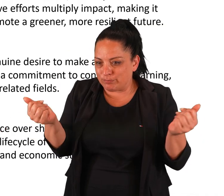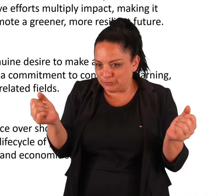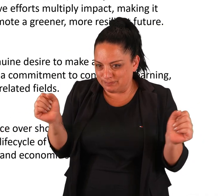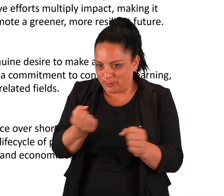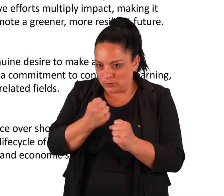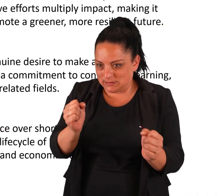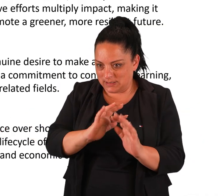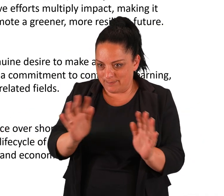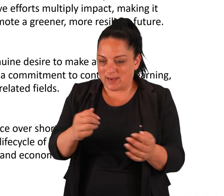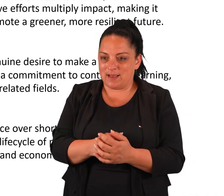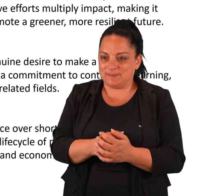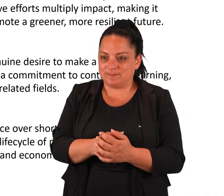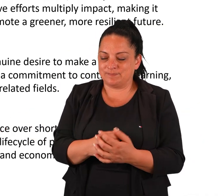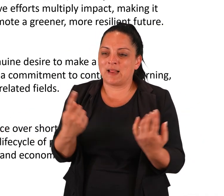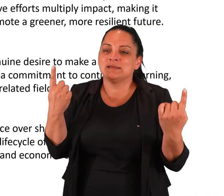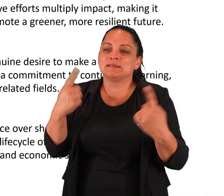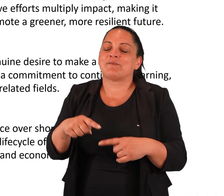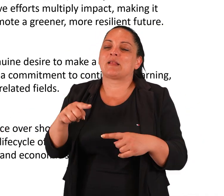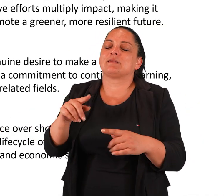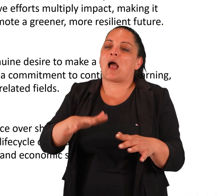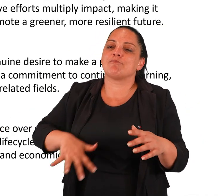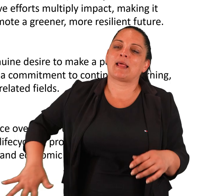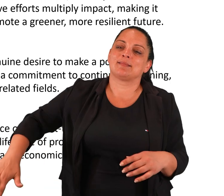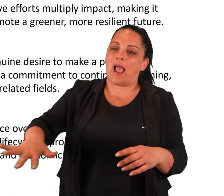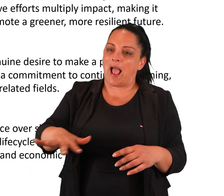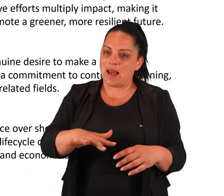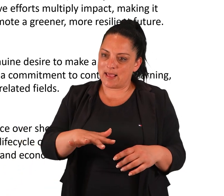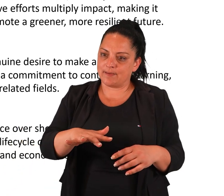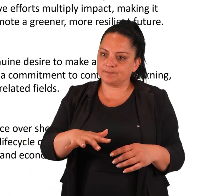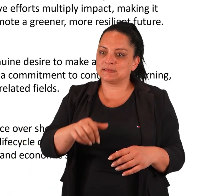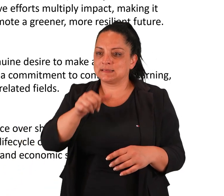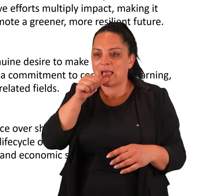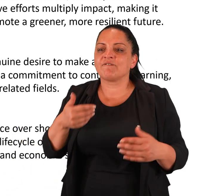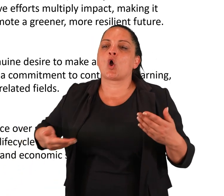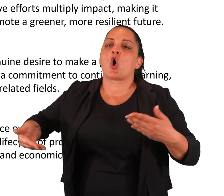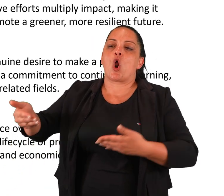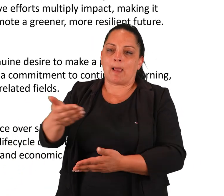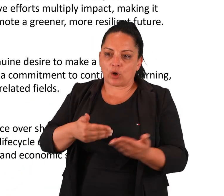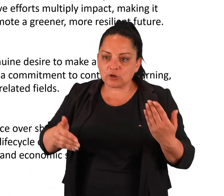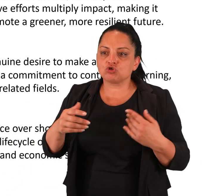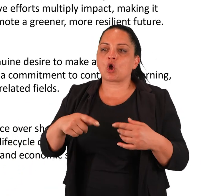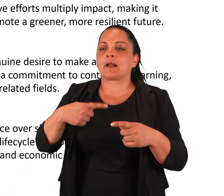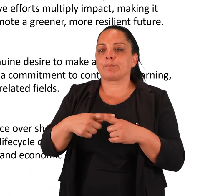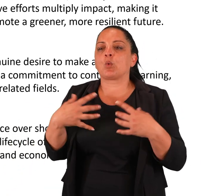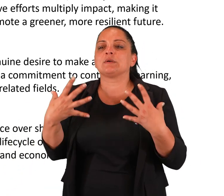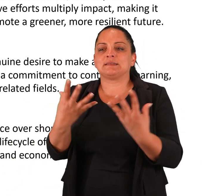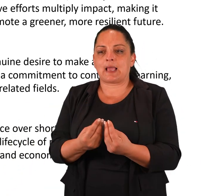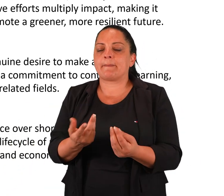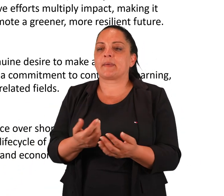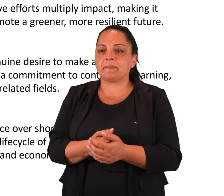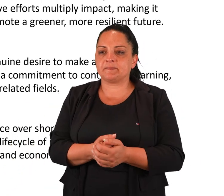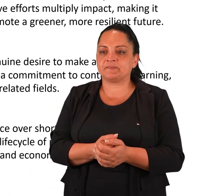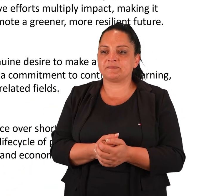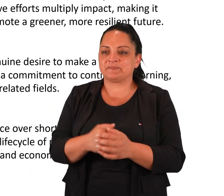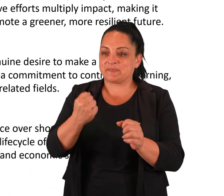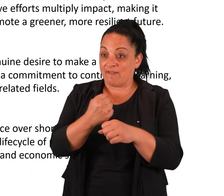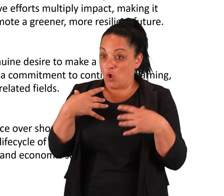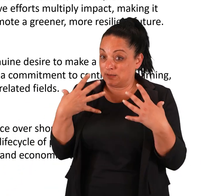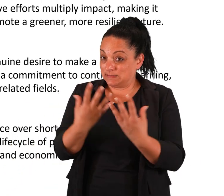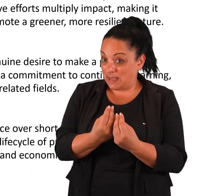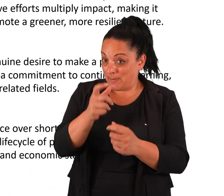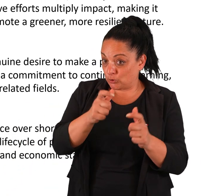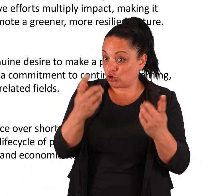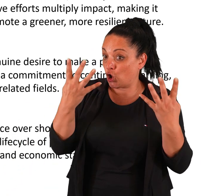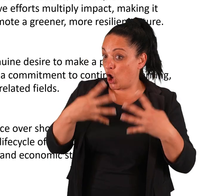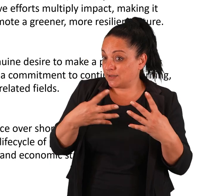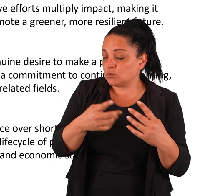Tackling environmental challenges requires collaboration and collective action. Working together, individuals and organizations